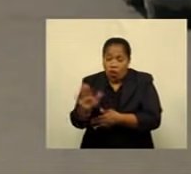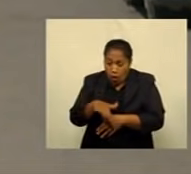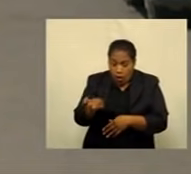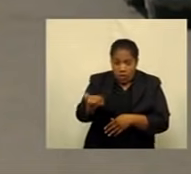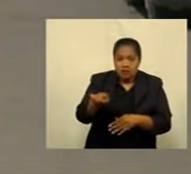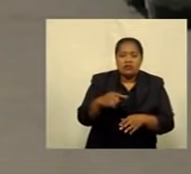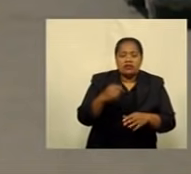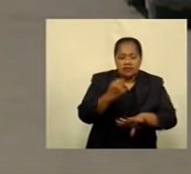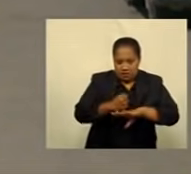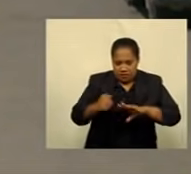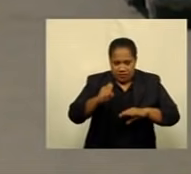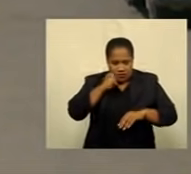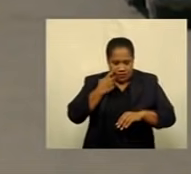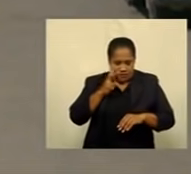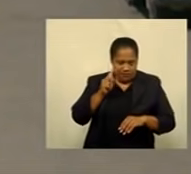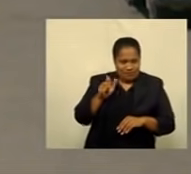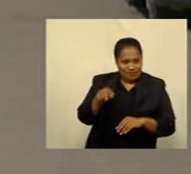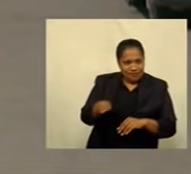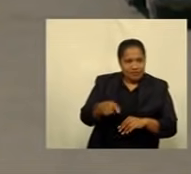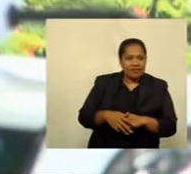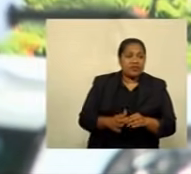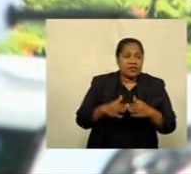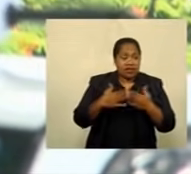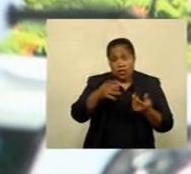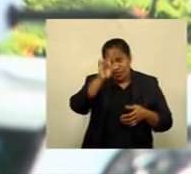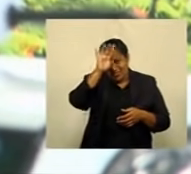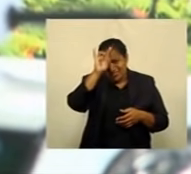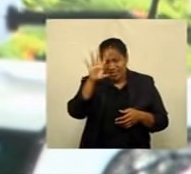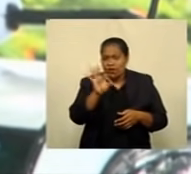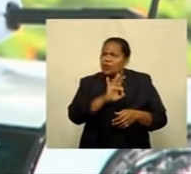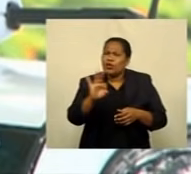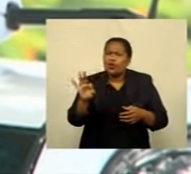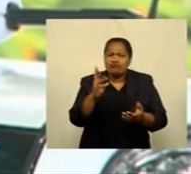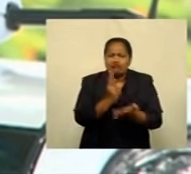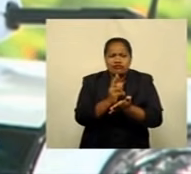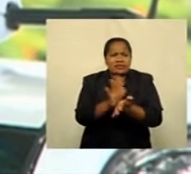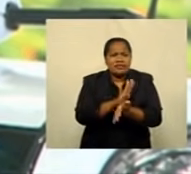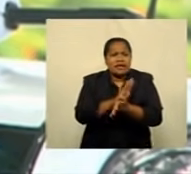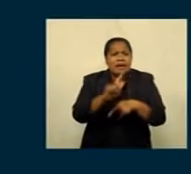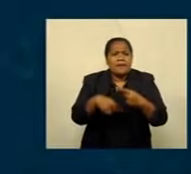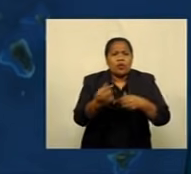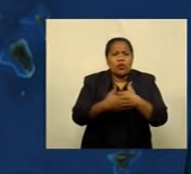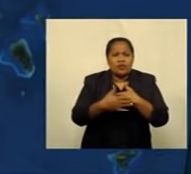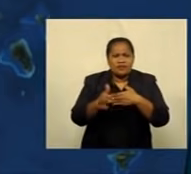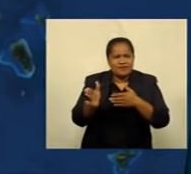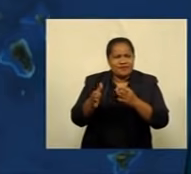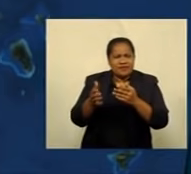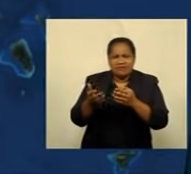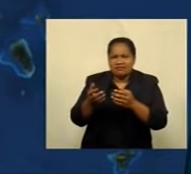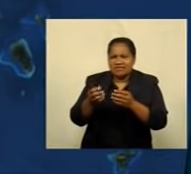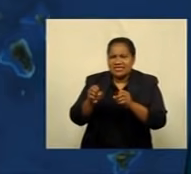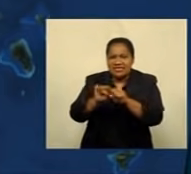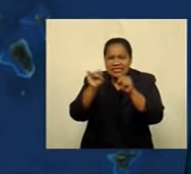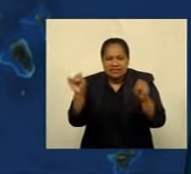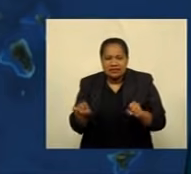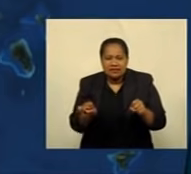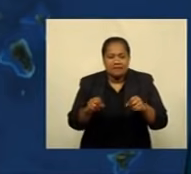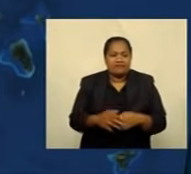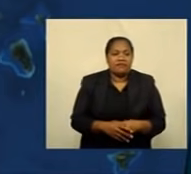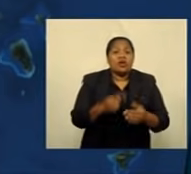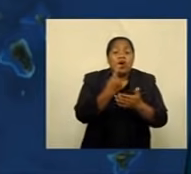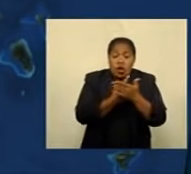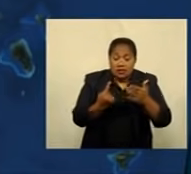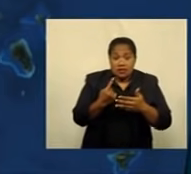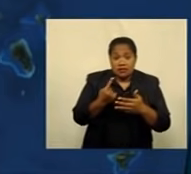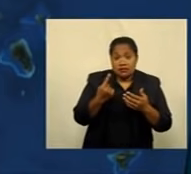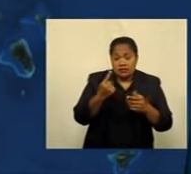year. However, cab drivers are not too happy about the open base system. Only thing the members are upset